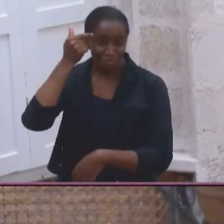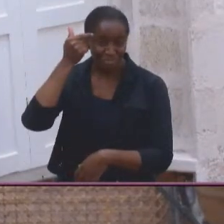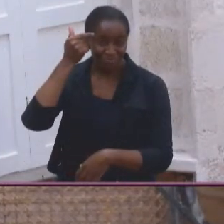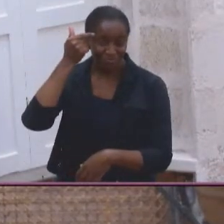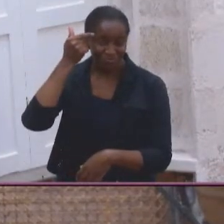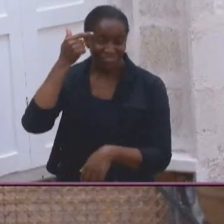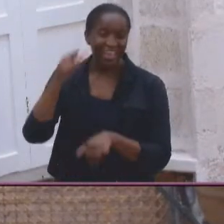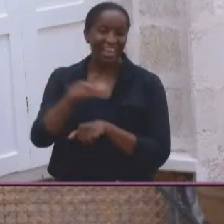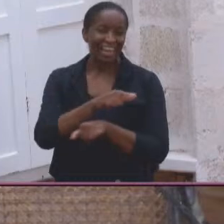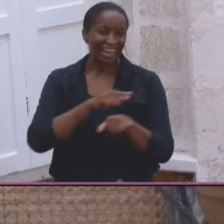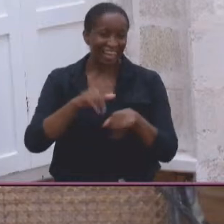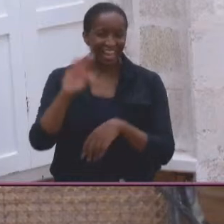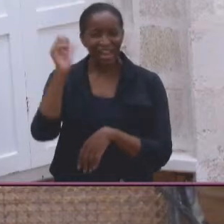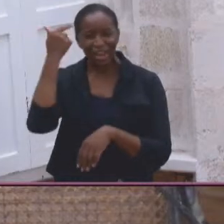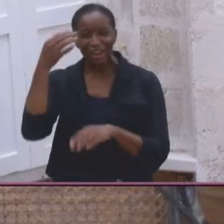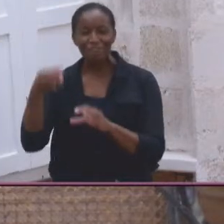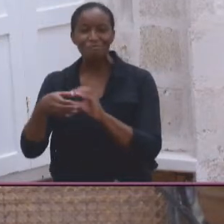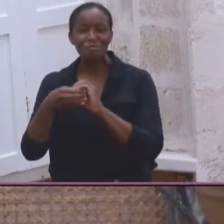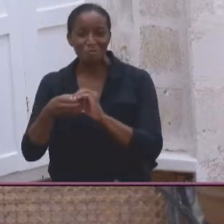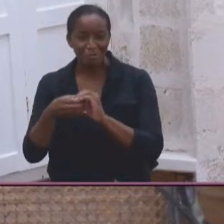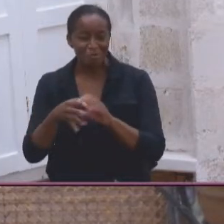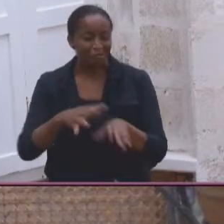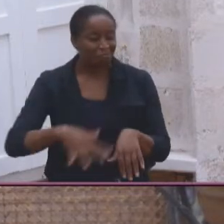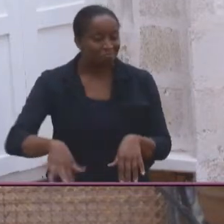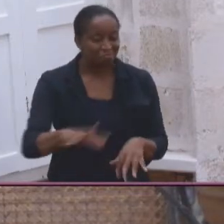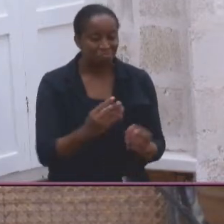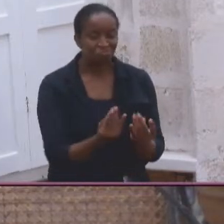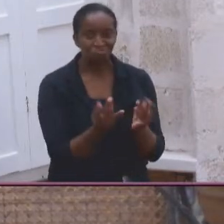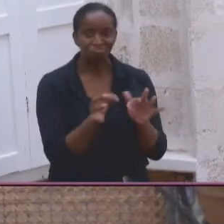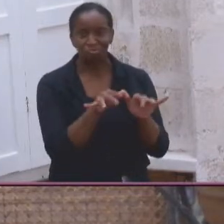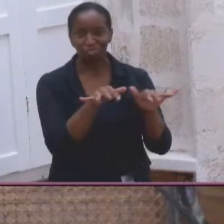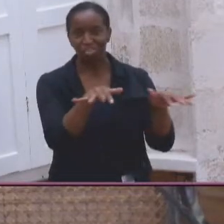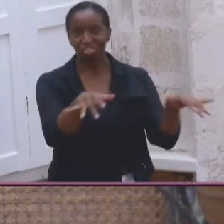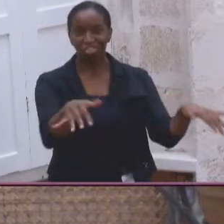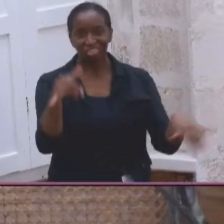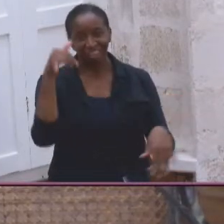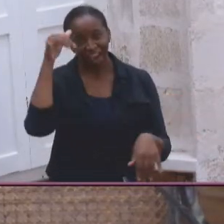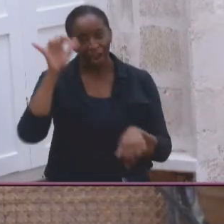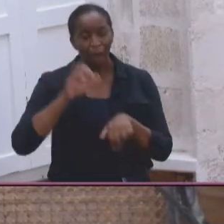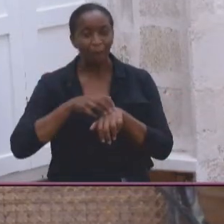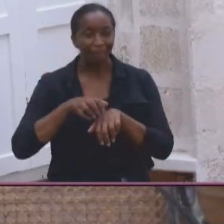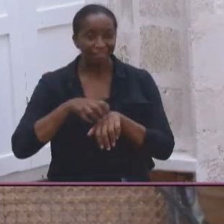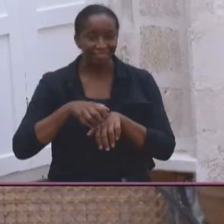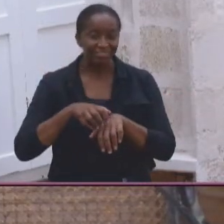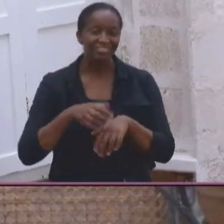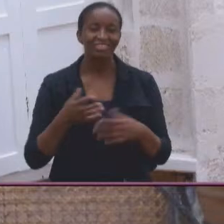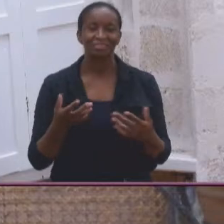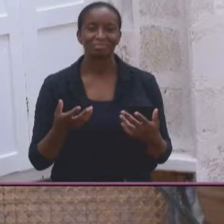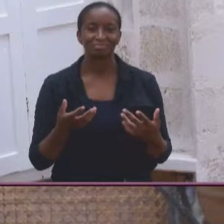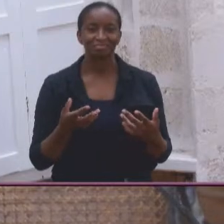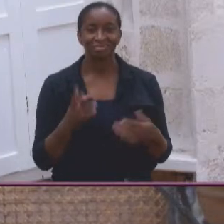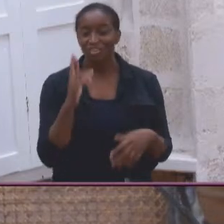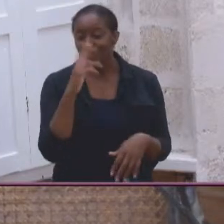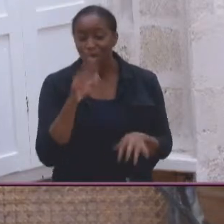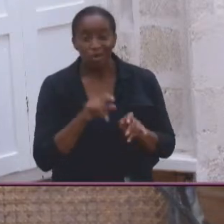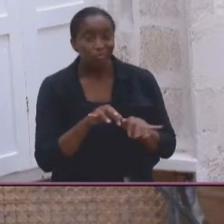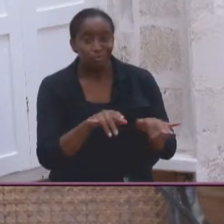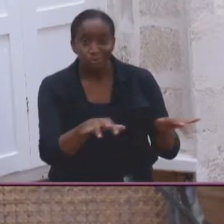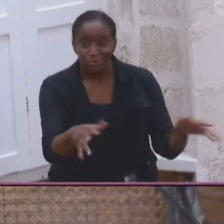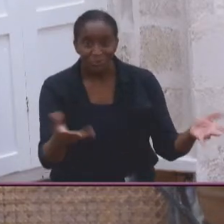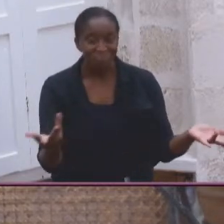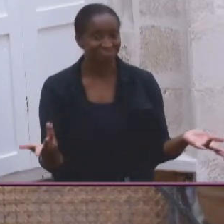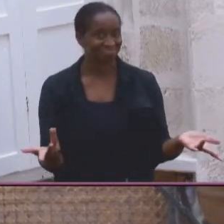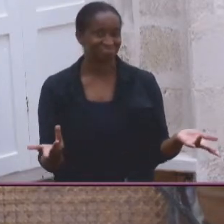courage and with rodents. So the government is oftentimes the chief offender with these